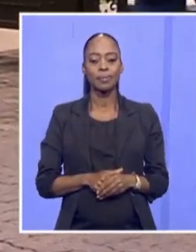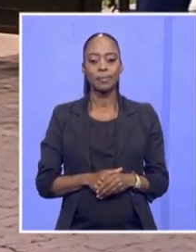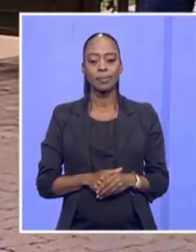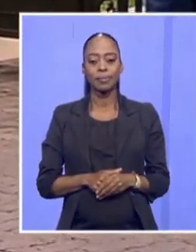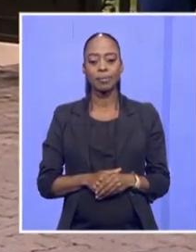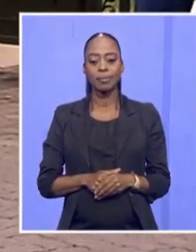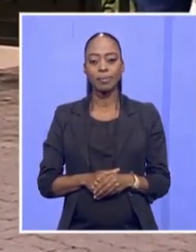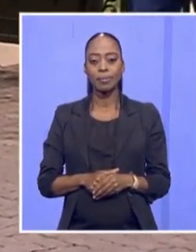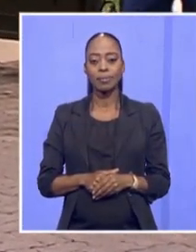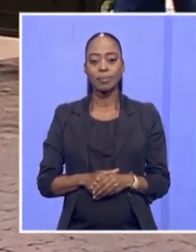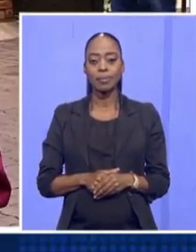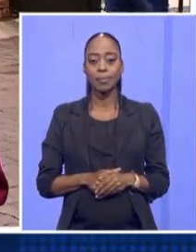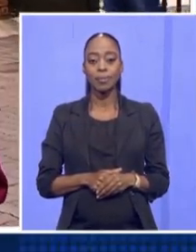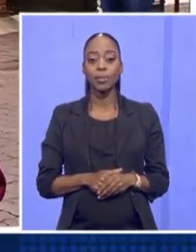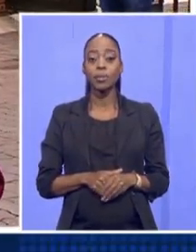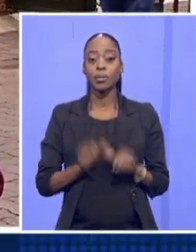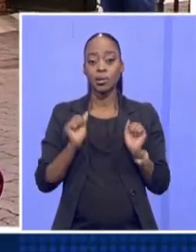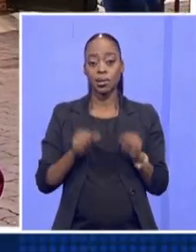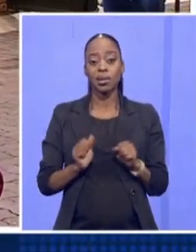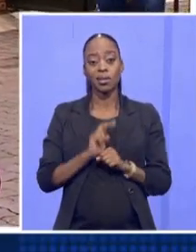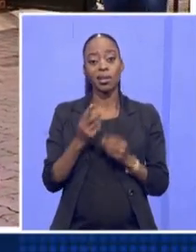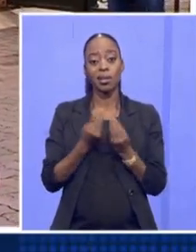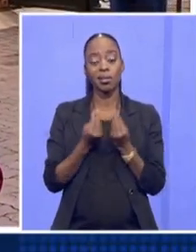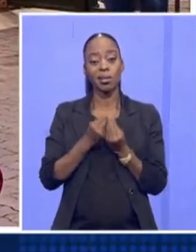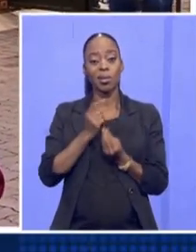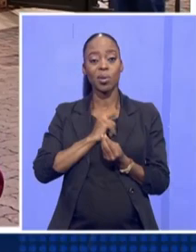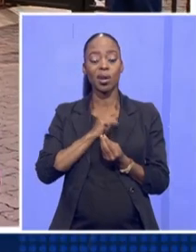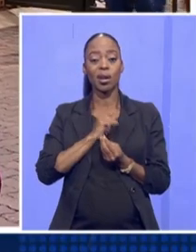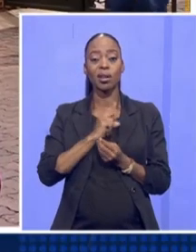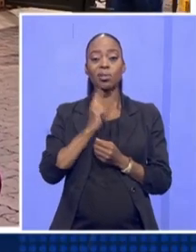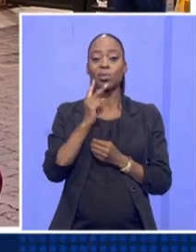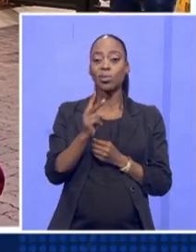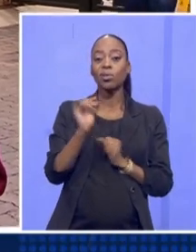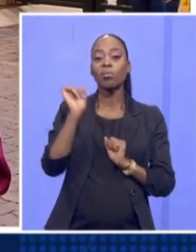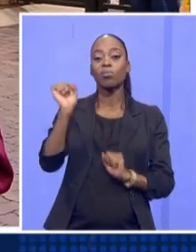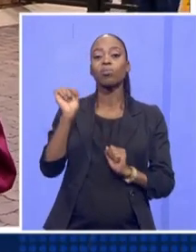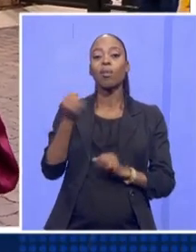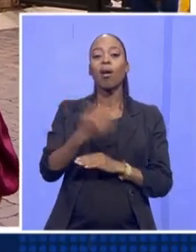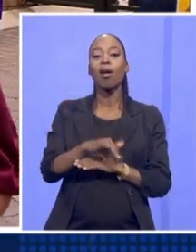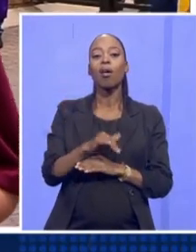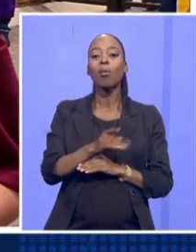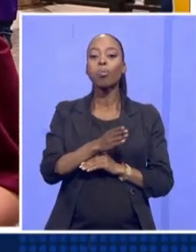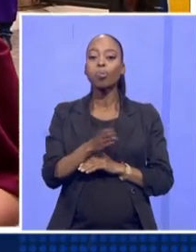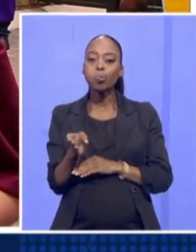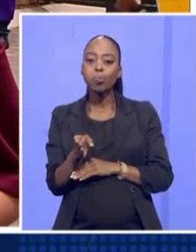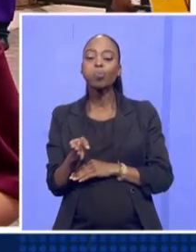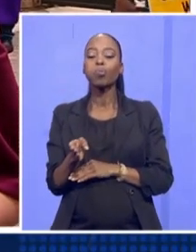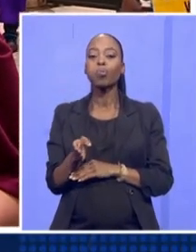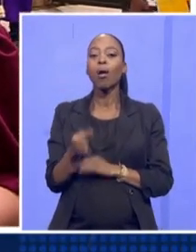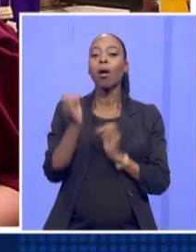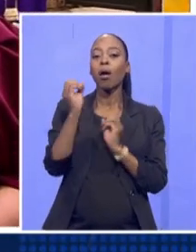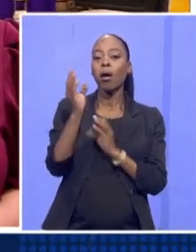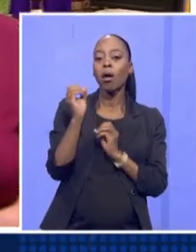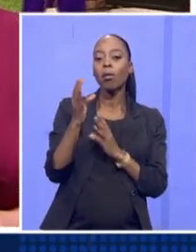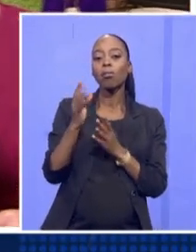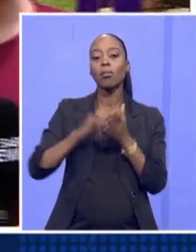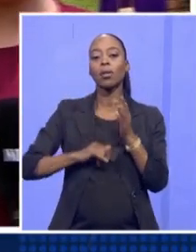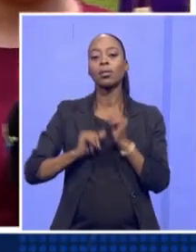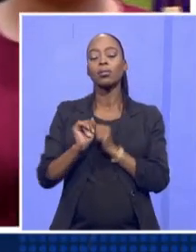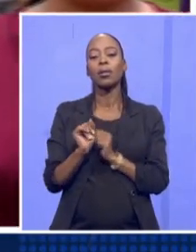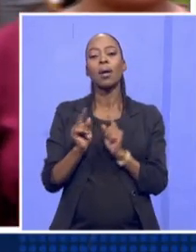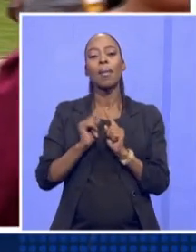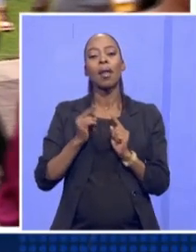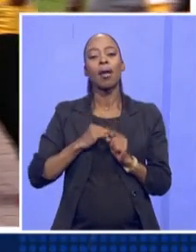Yeah, it certainly is one thing to see the picketers outside there making the statement, and one